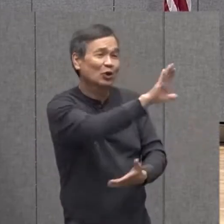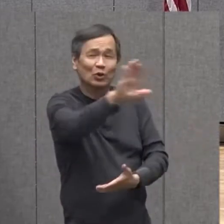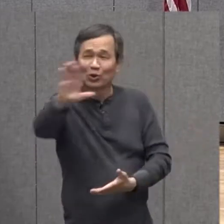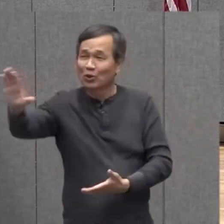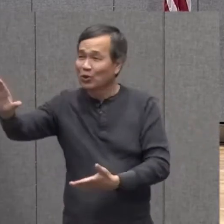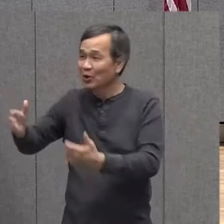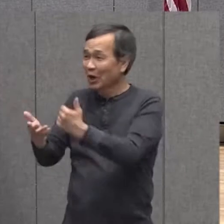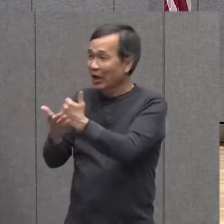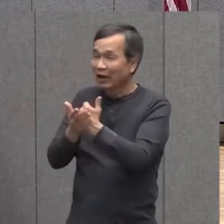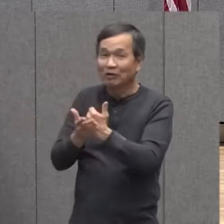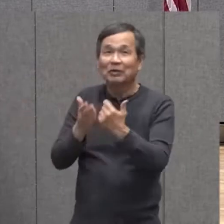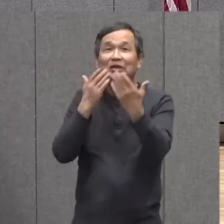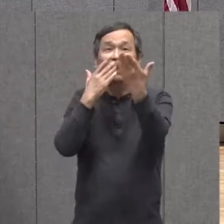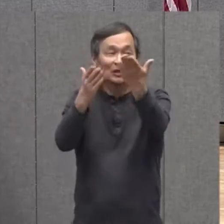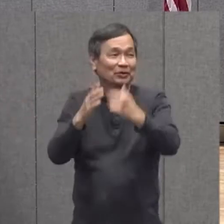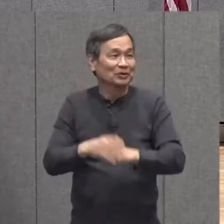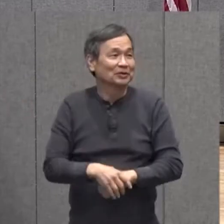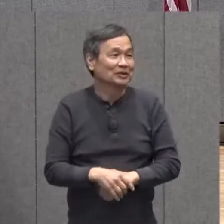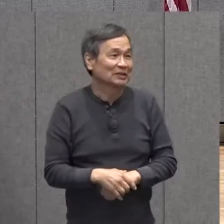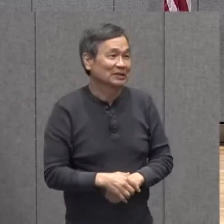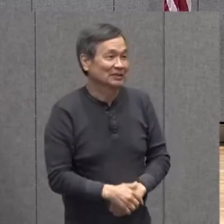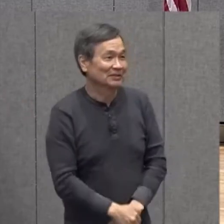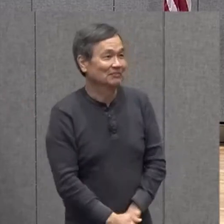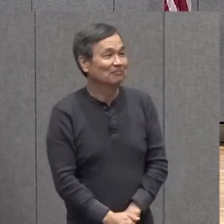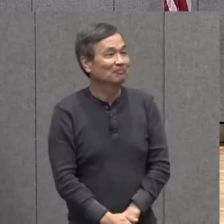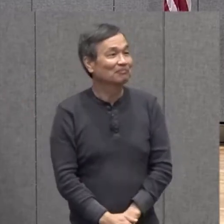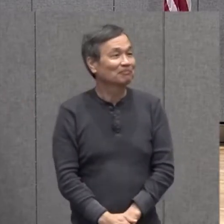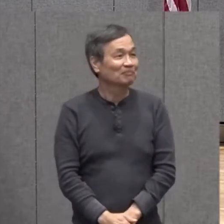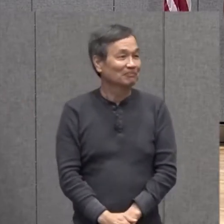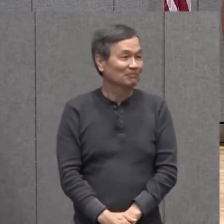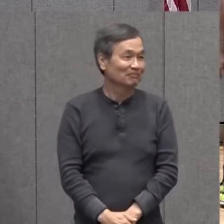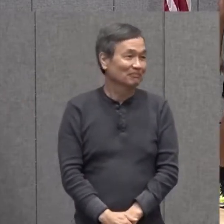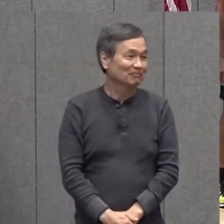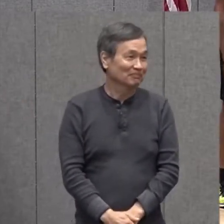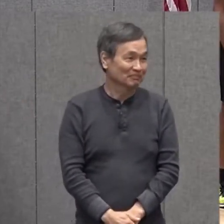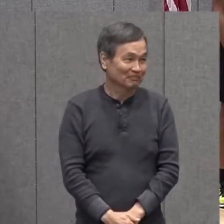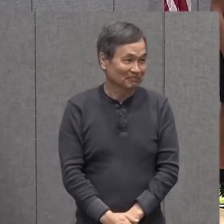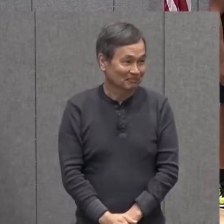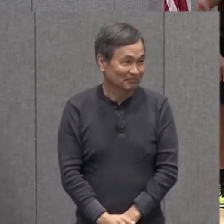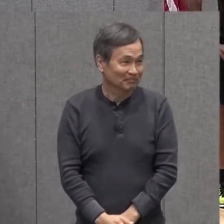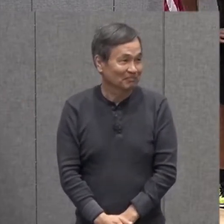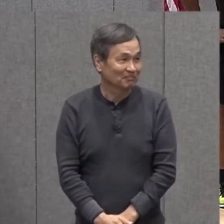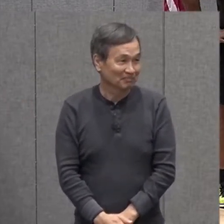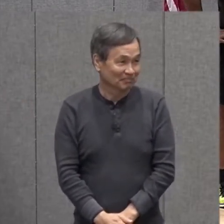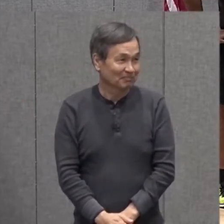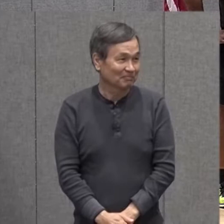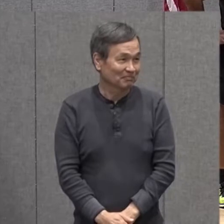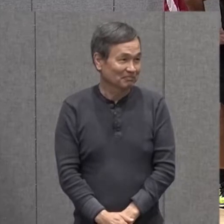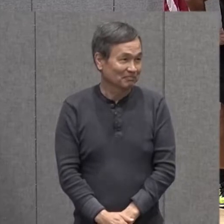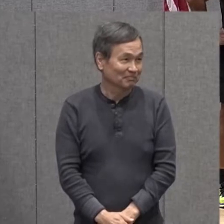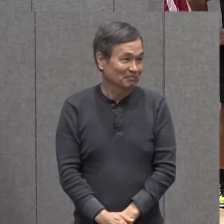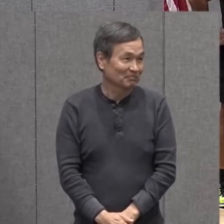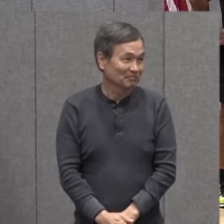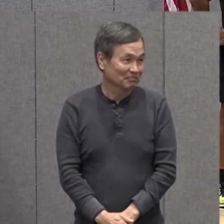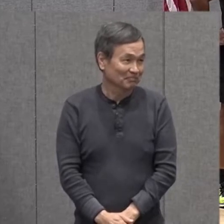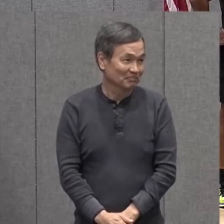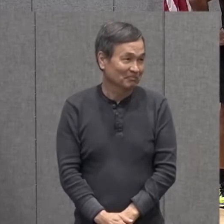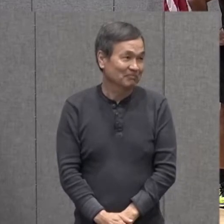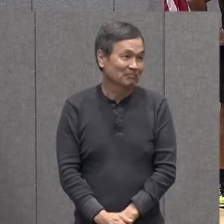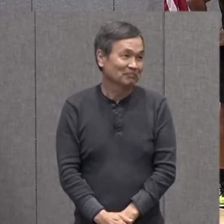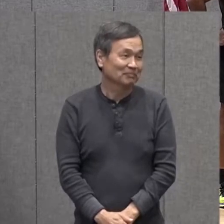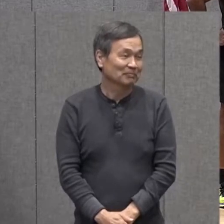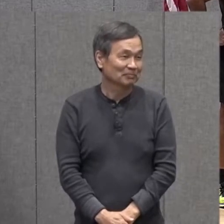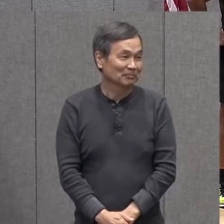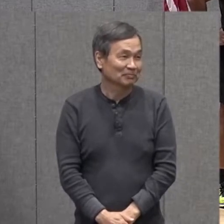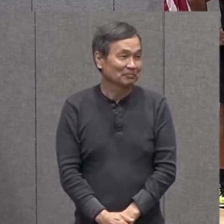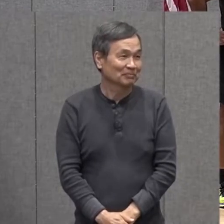bien hecho. Chócala. Es importante tener nuestro corazón a un nivel alto, los latidos altos. Vamos a hacer algo para calmarnos ahora.